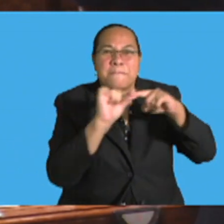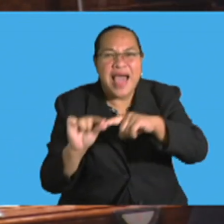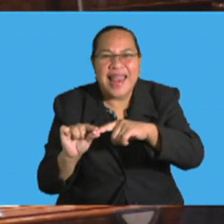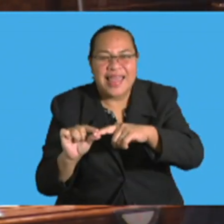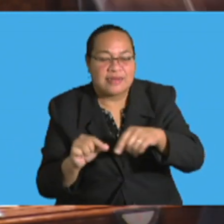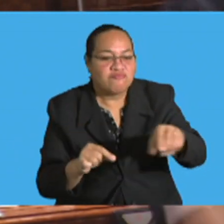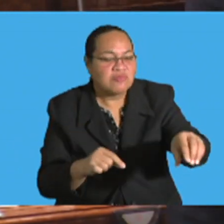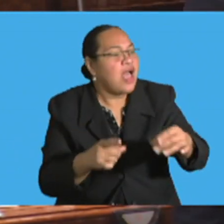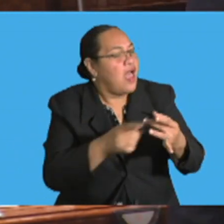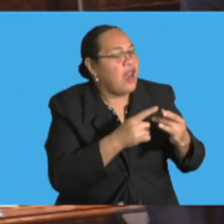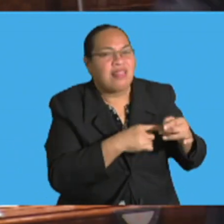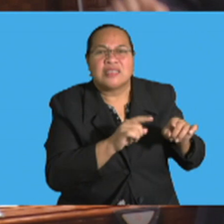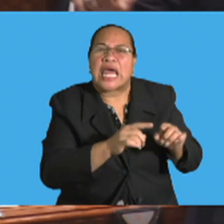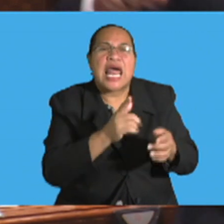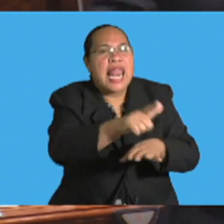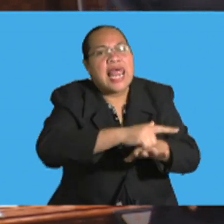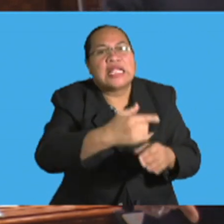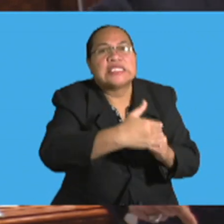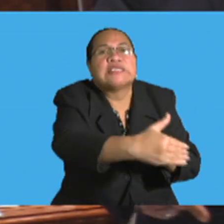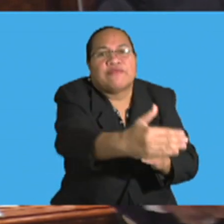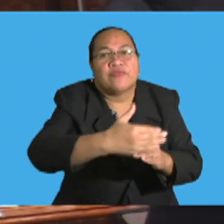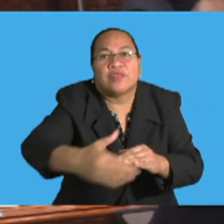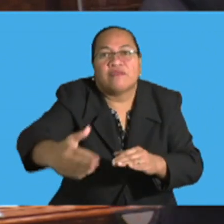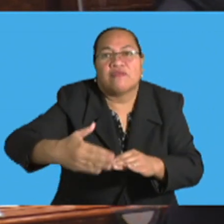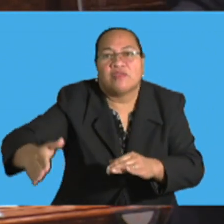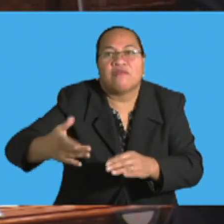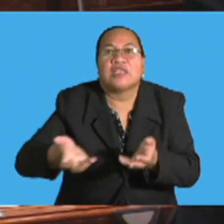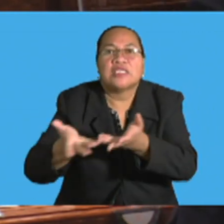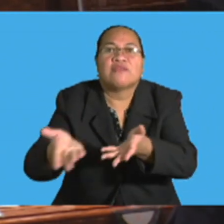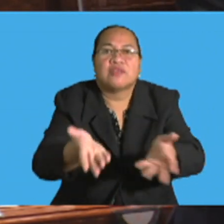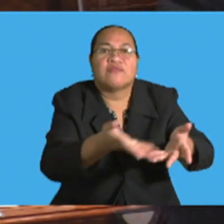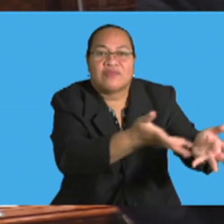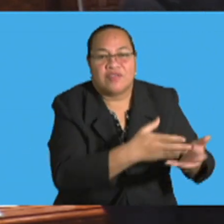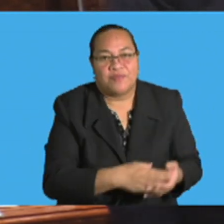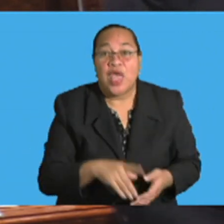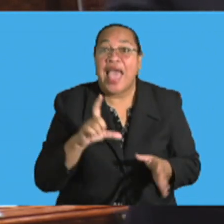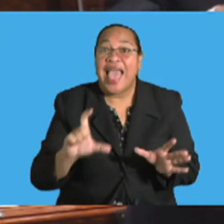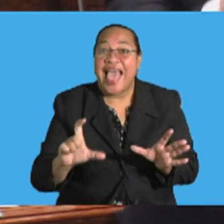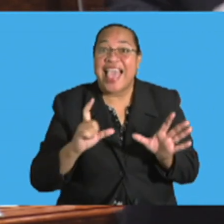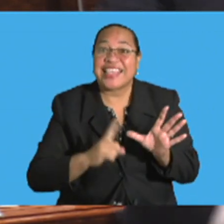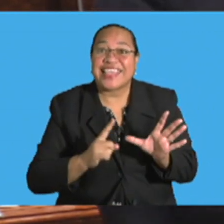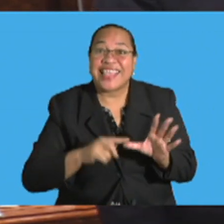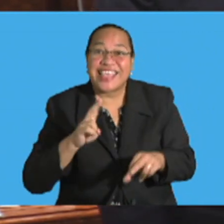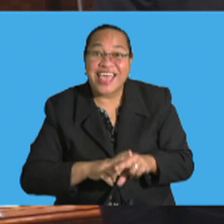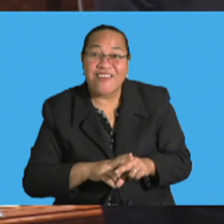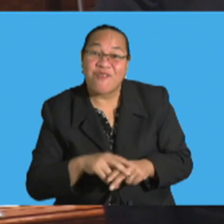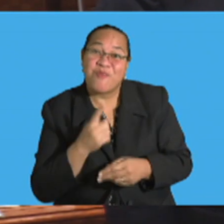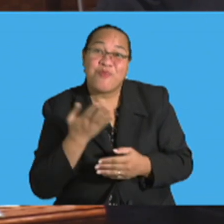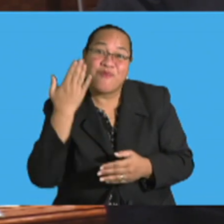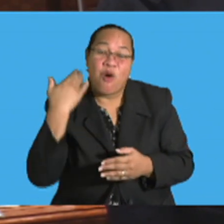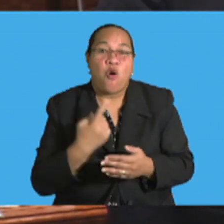land on the other side, the seaside. There are private investors there now who were given land by CAF. At that time, CAF was the holding company.